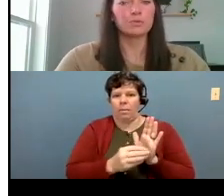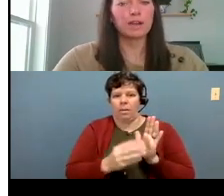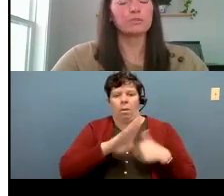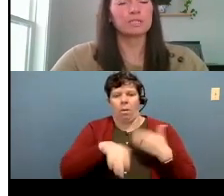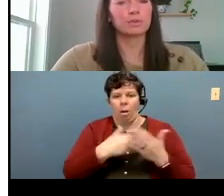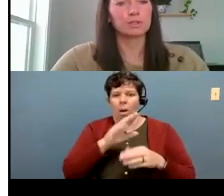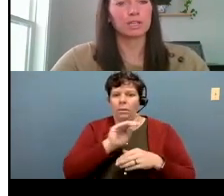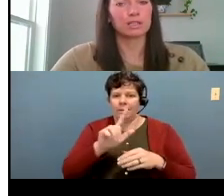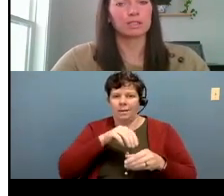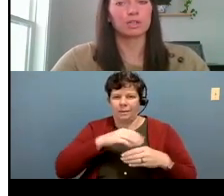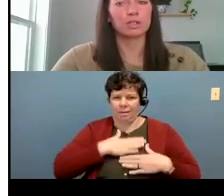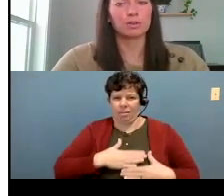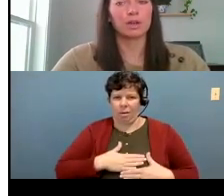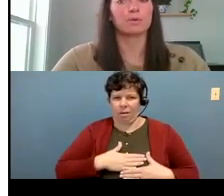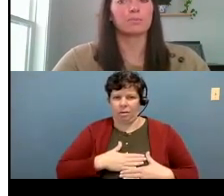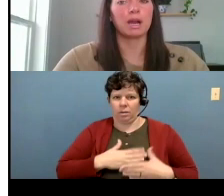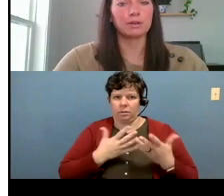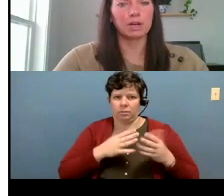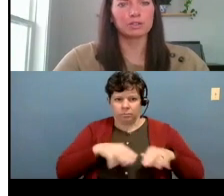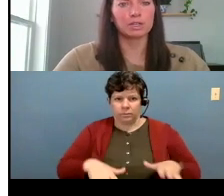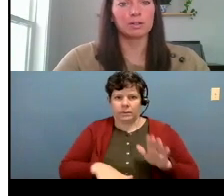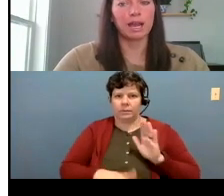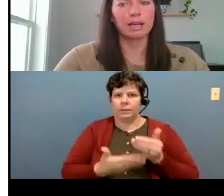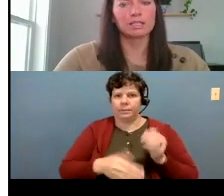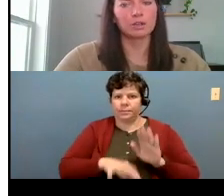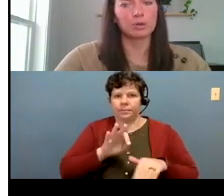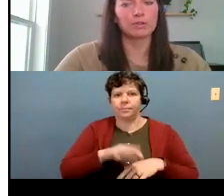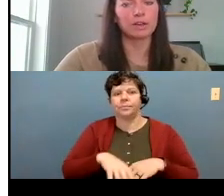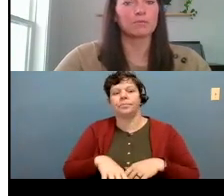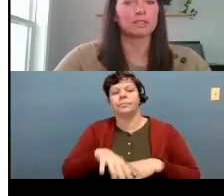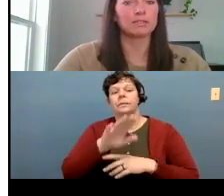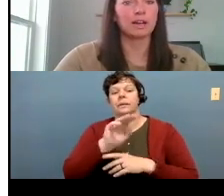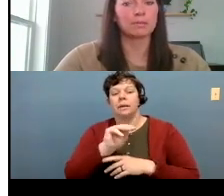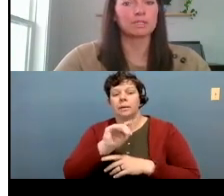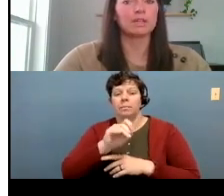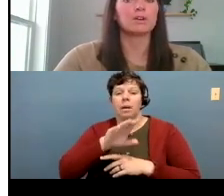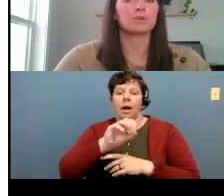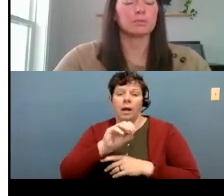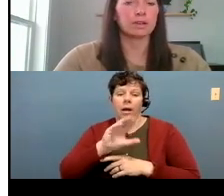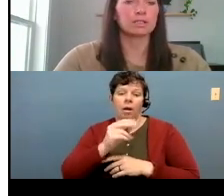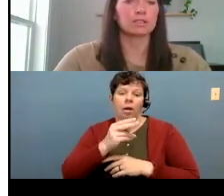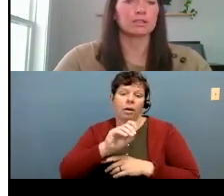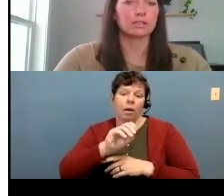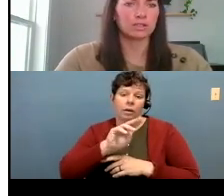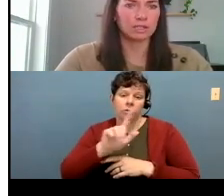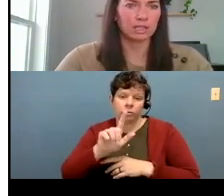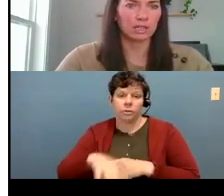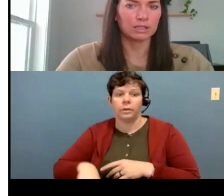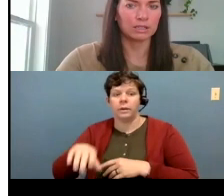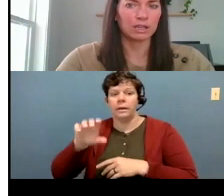So for every missing person case, it's critical that both mitochondrial and STR profiles have been developed for comparisons